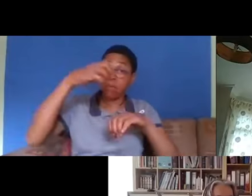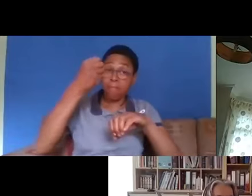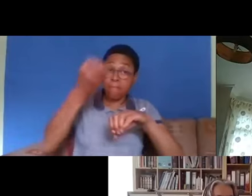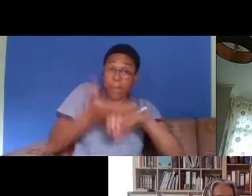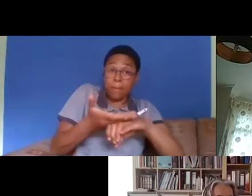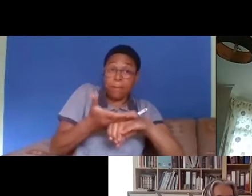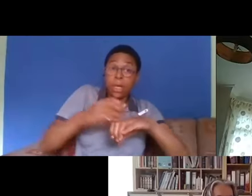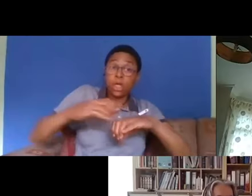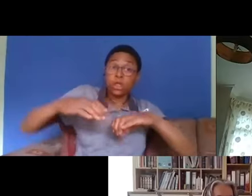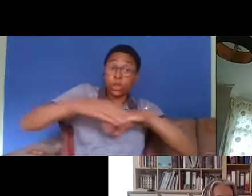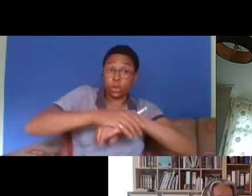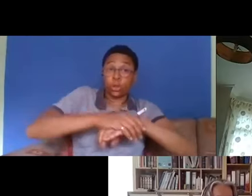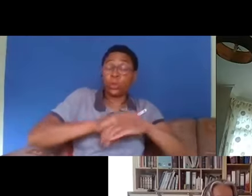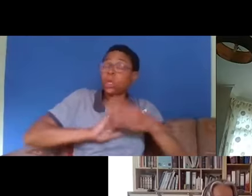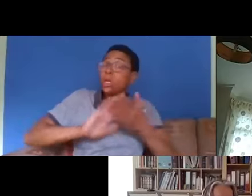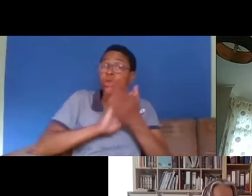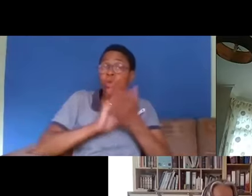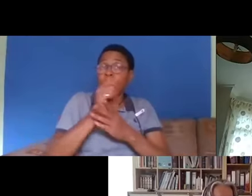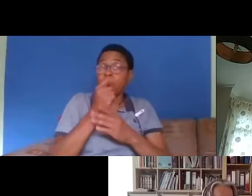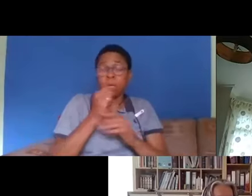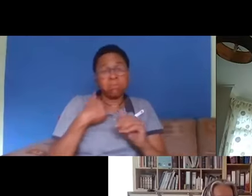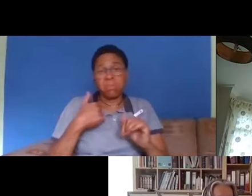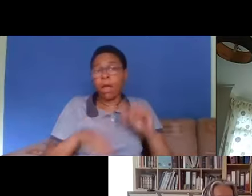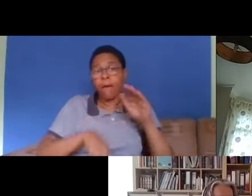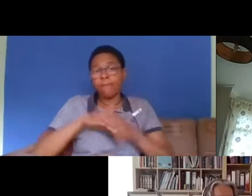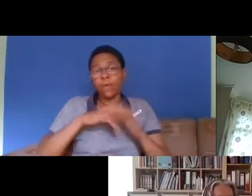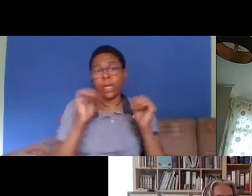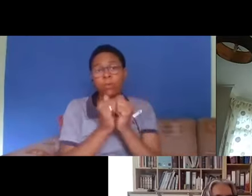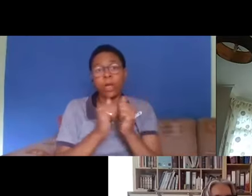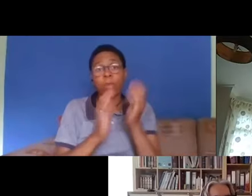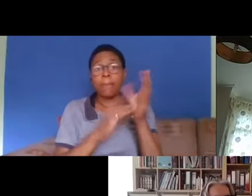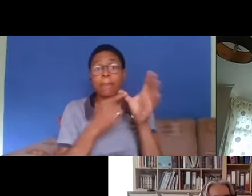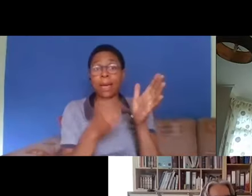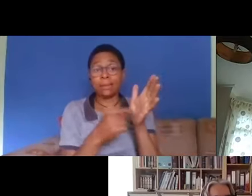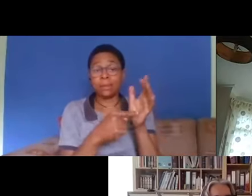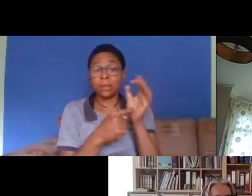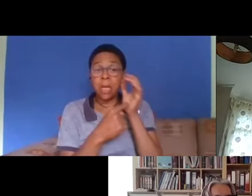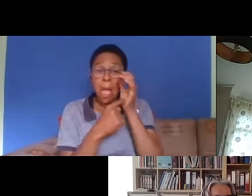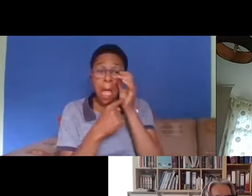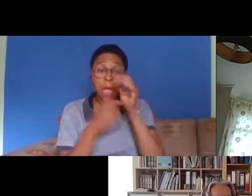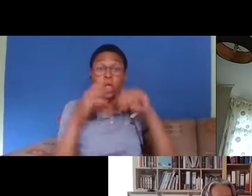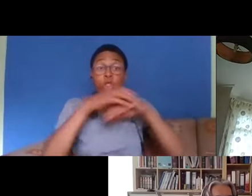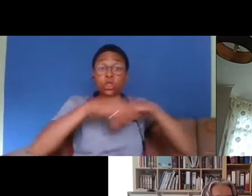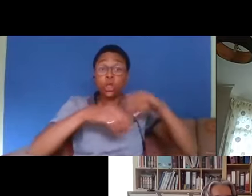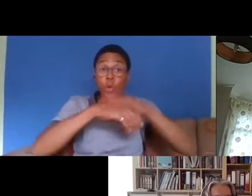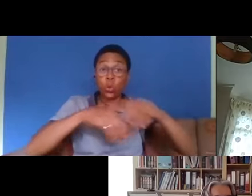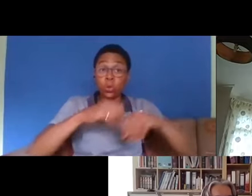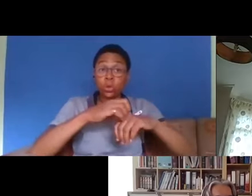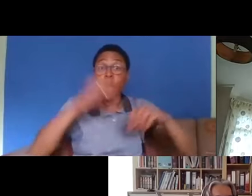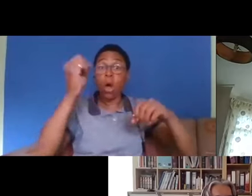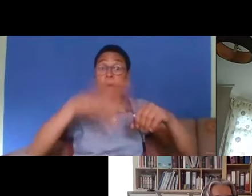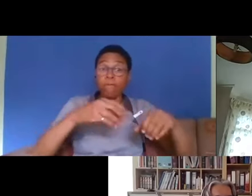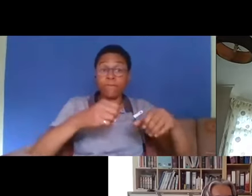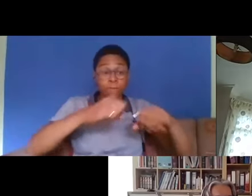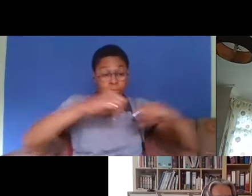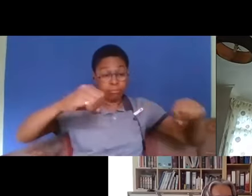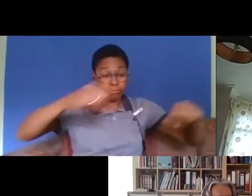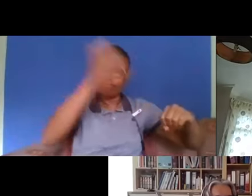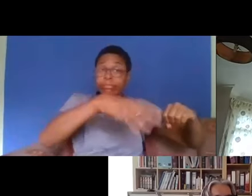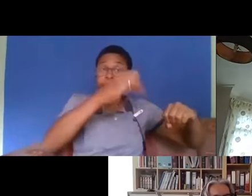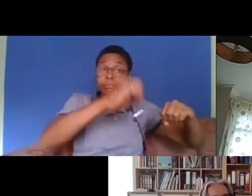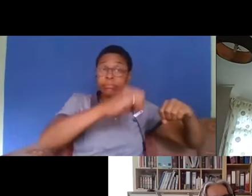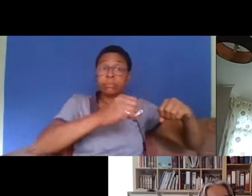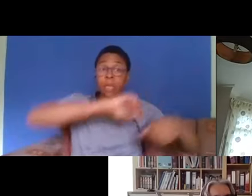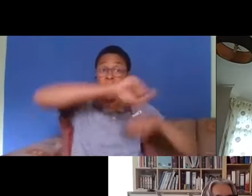I can completely concur with what Matt said, that you know taking the shoes off, putting them in a bag, keeping them